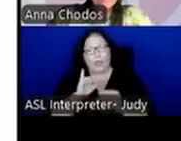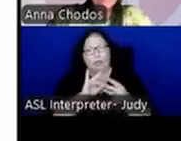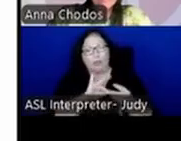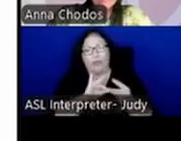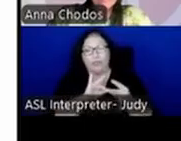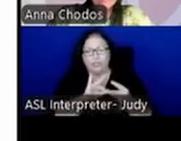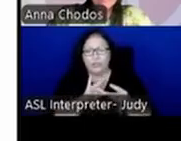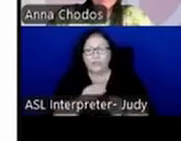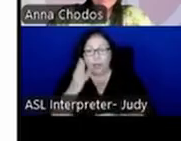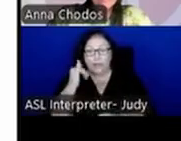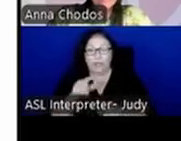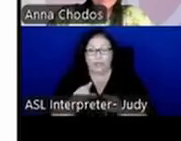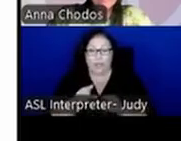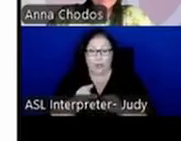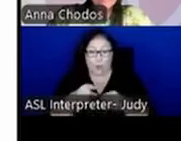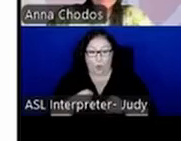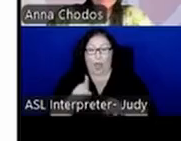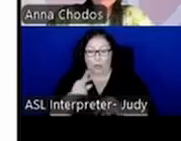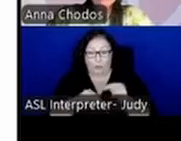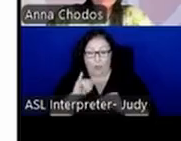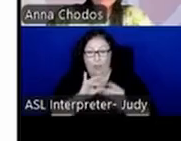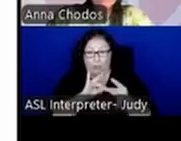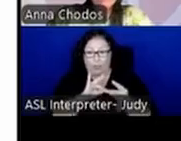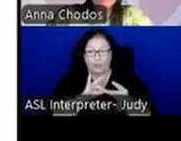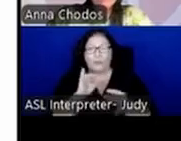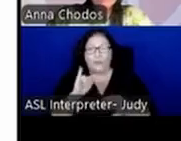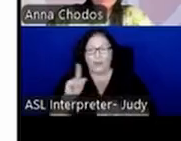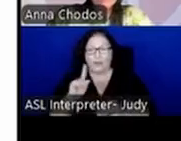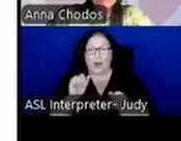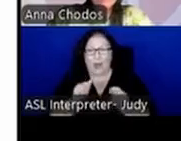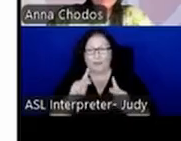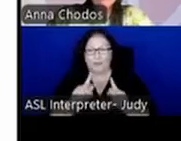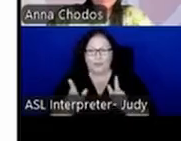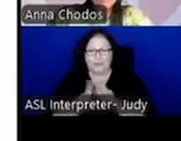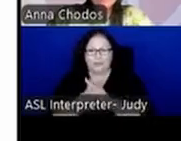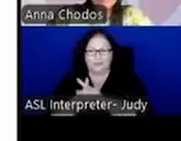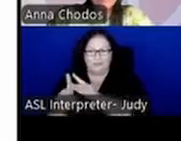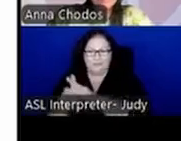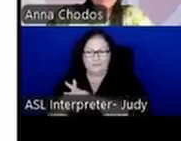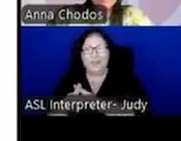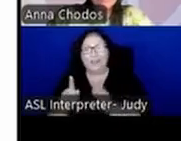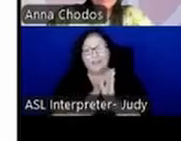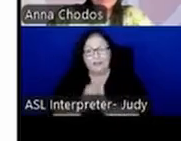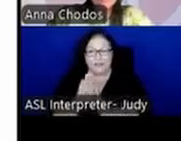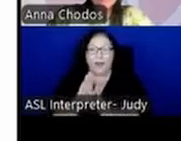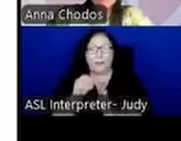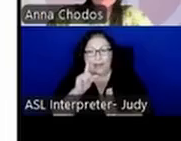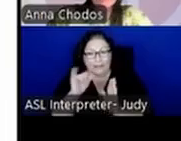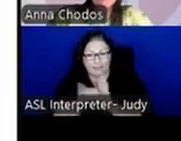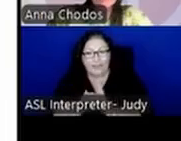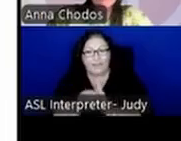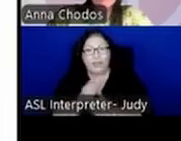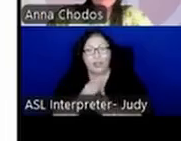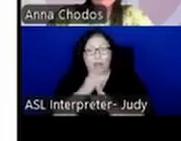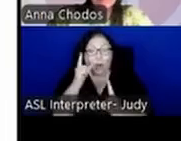the opportunities come to develop and identify shared goals, and goals that are important to